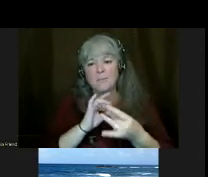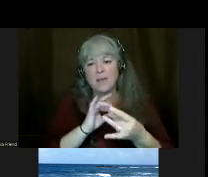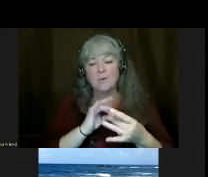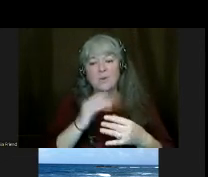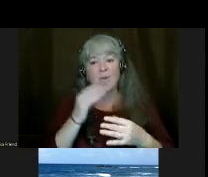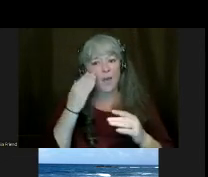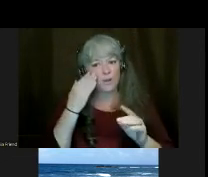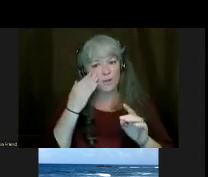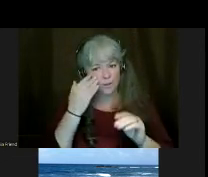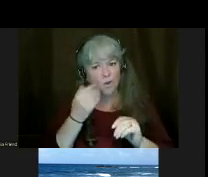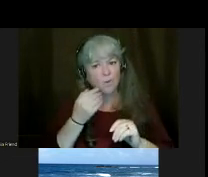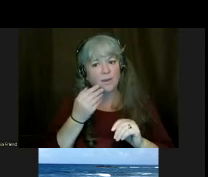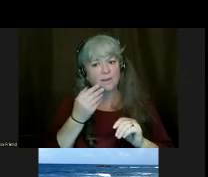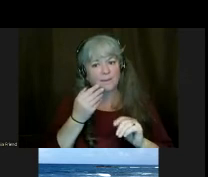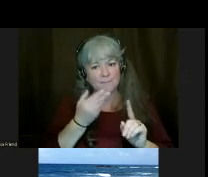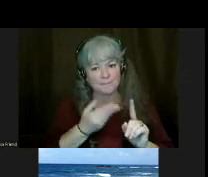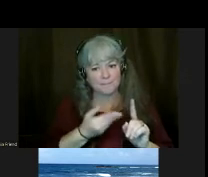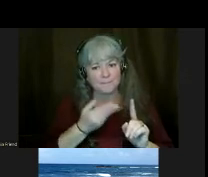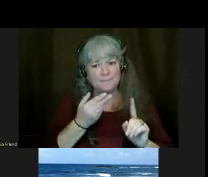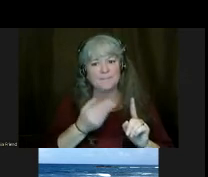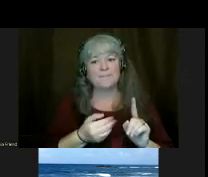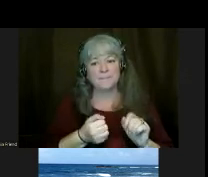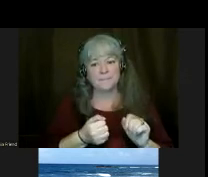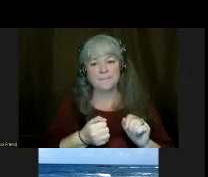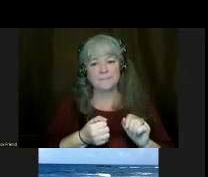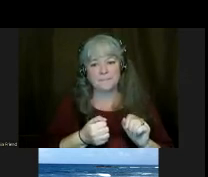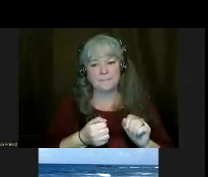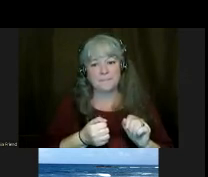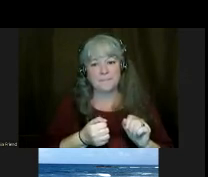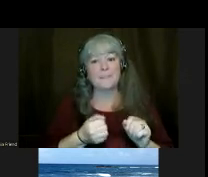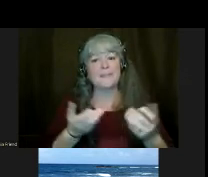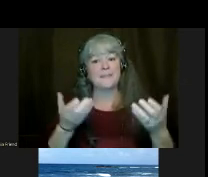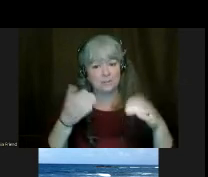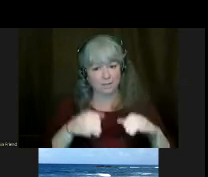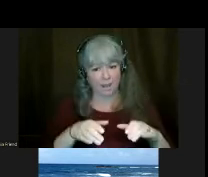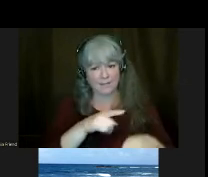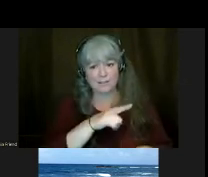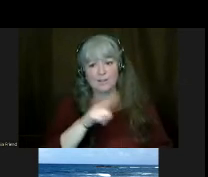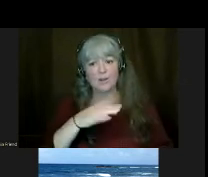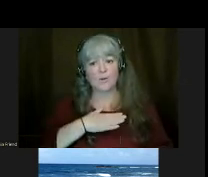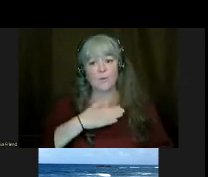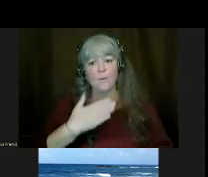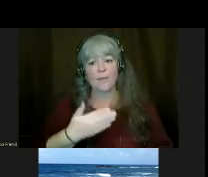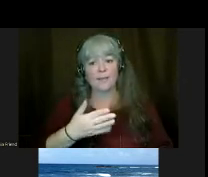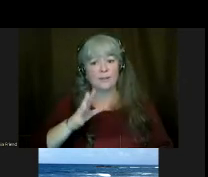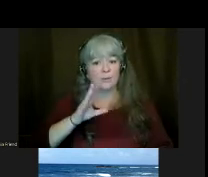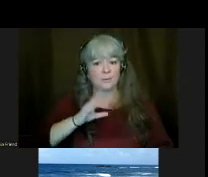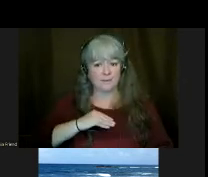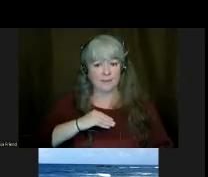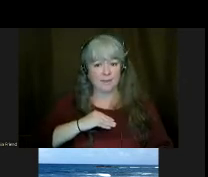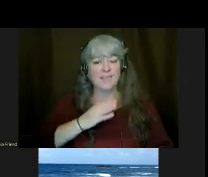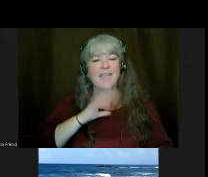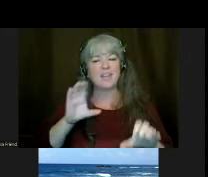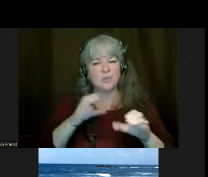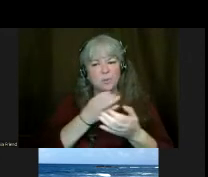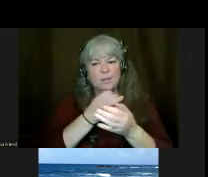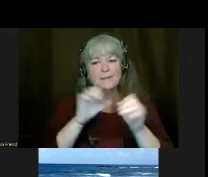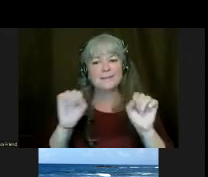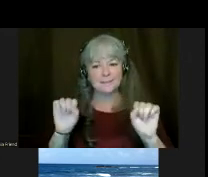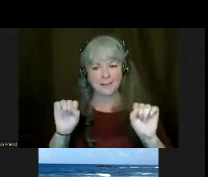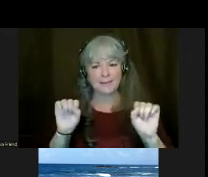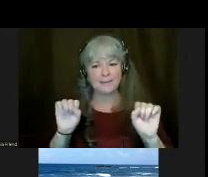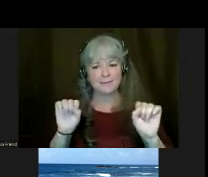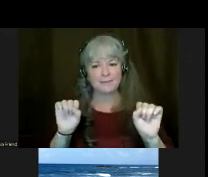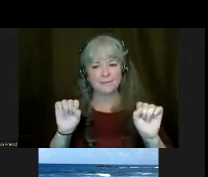knowing the chances that you're willing to take and being safe about it